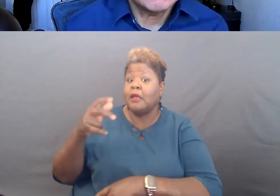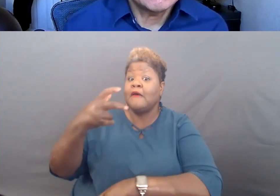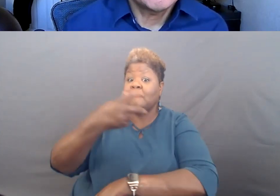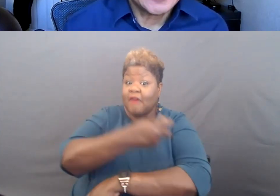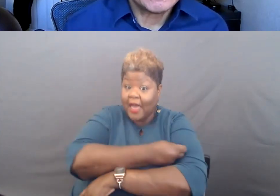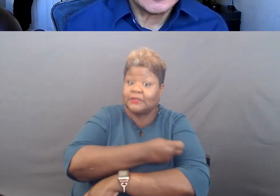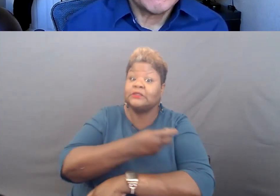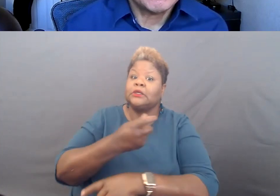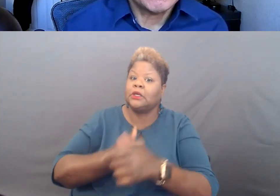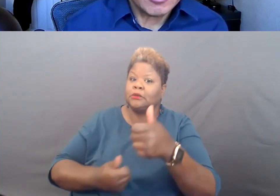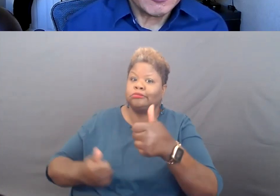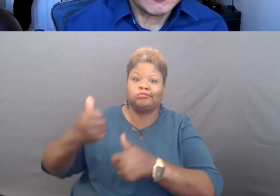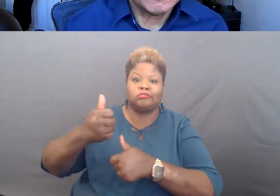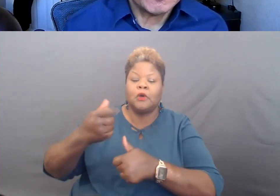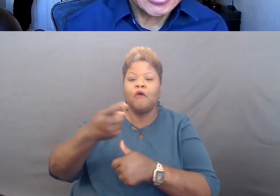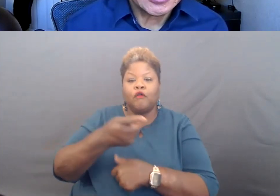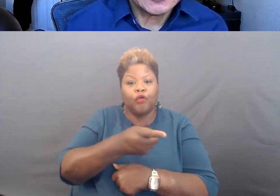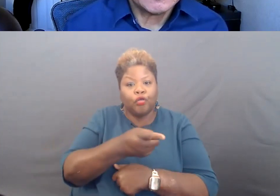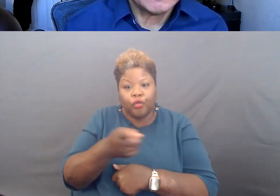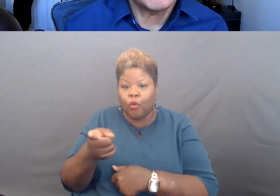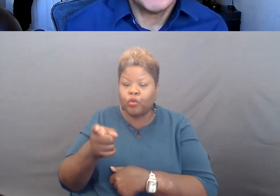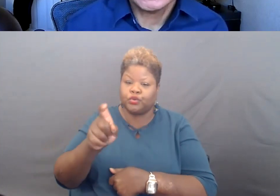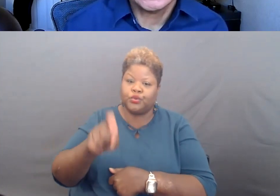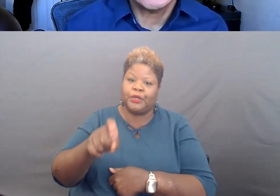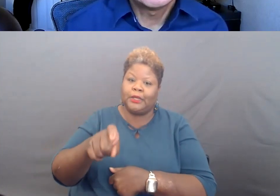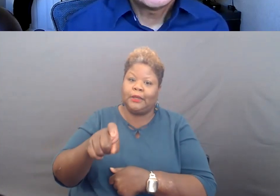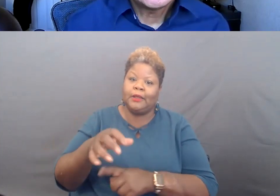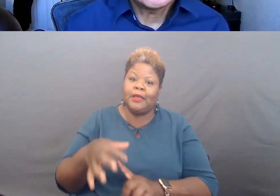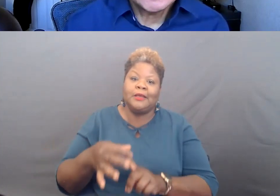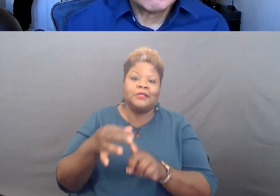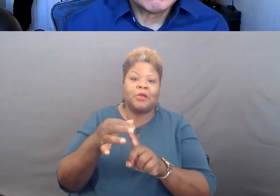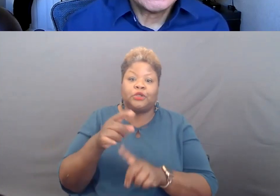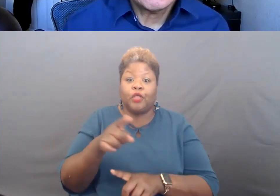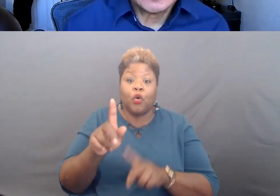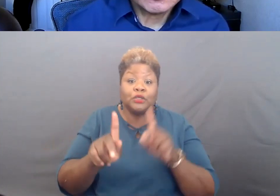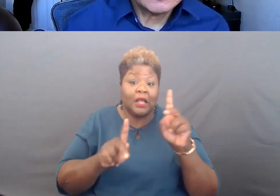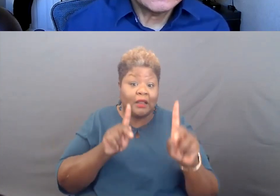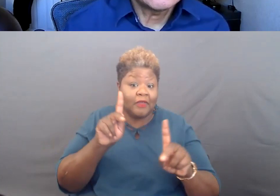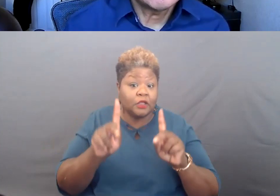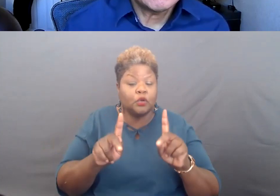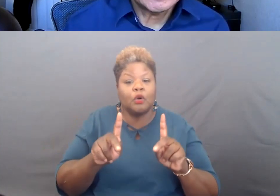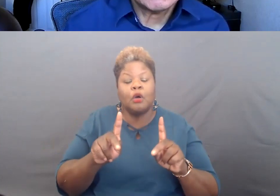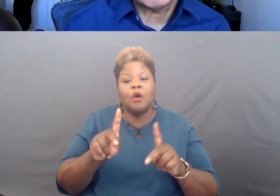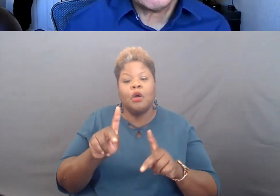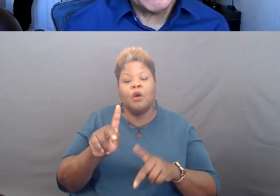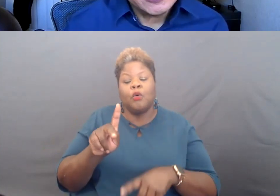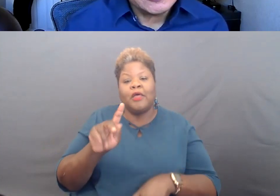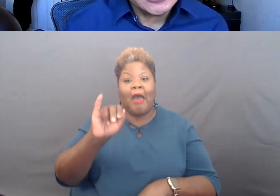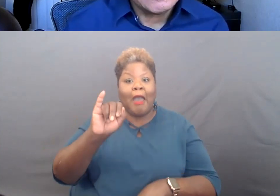prioritization of vaccines for those who need it, especially like individuals with intellectual and